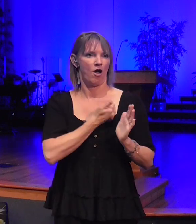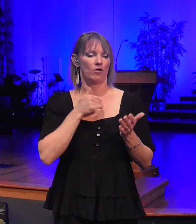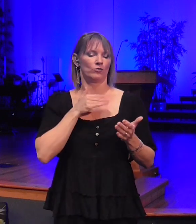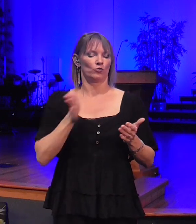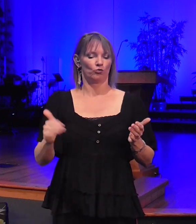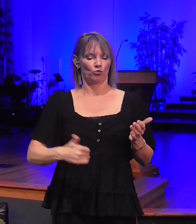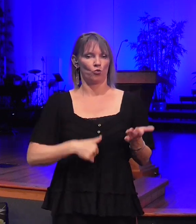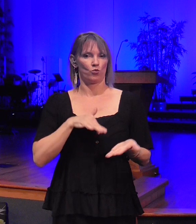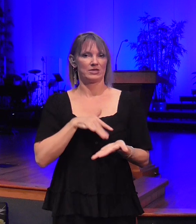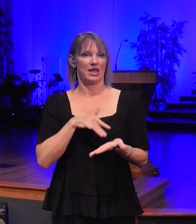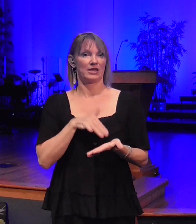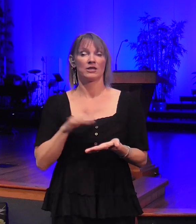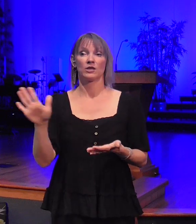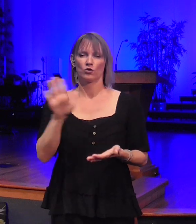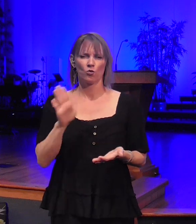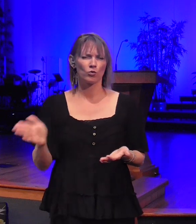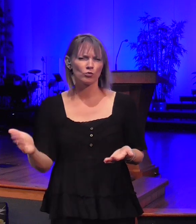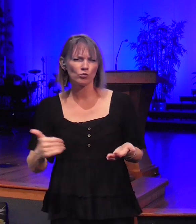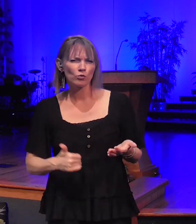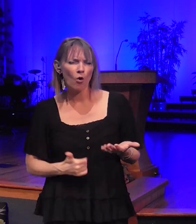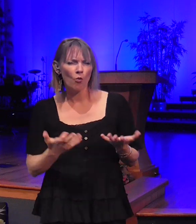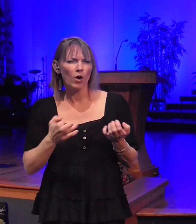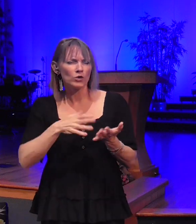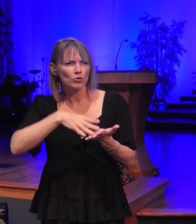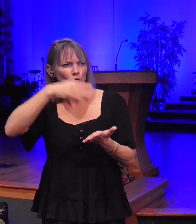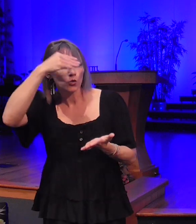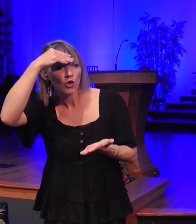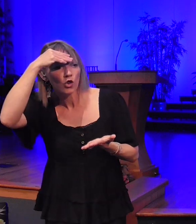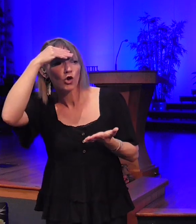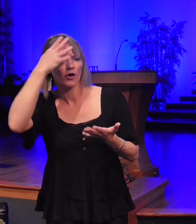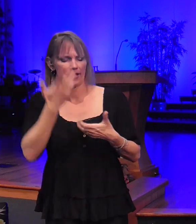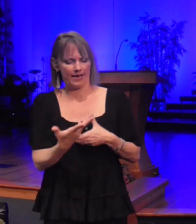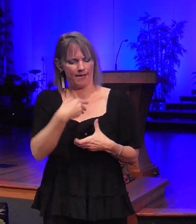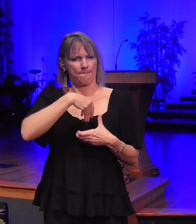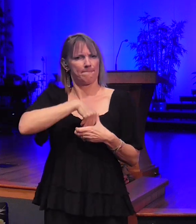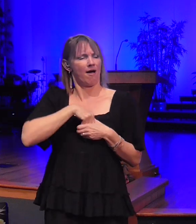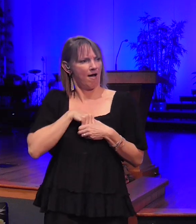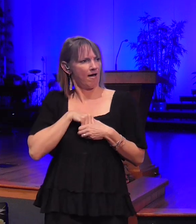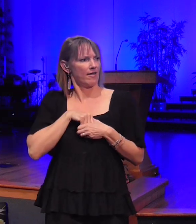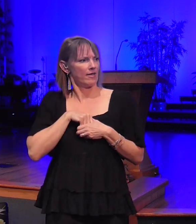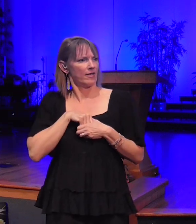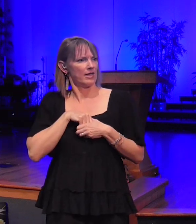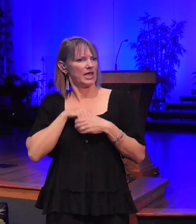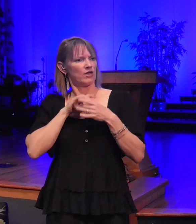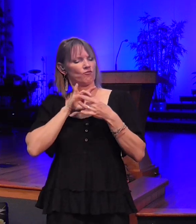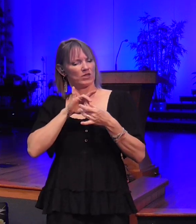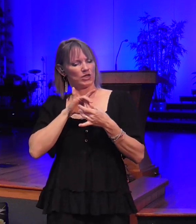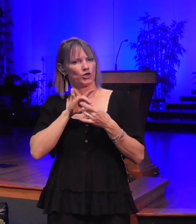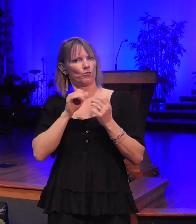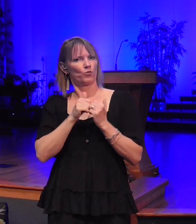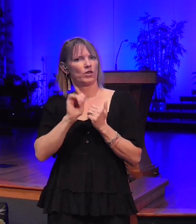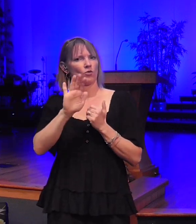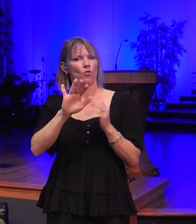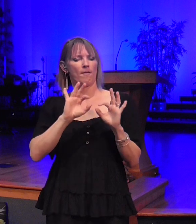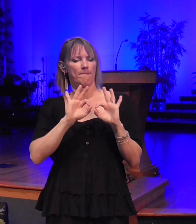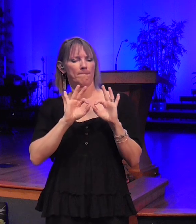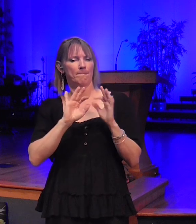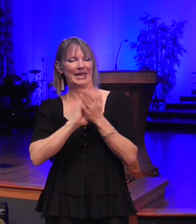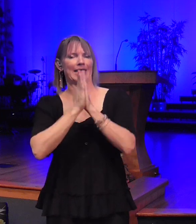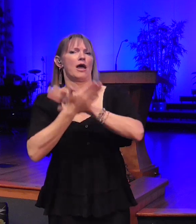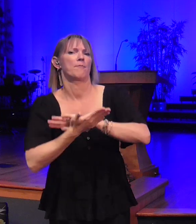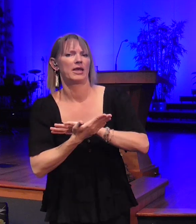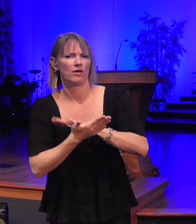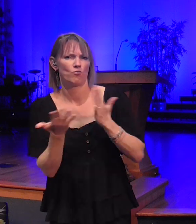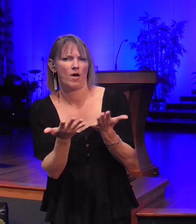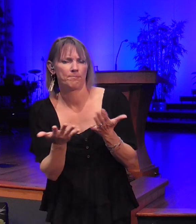does your soul want to learn and embody in relationship with your becoming? What